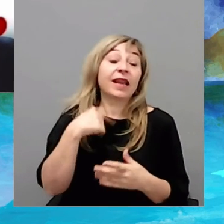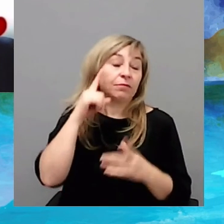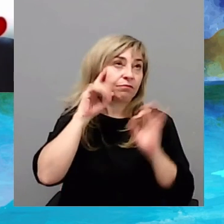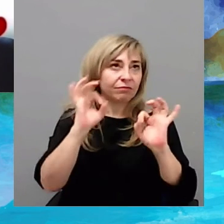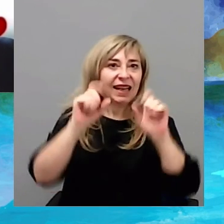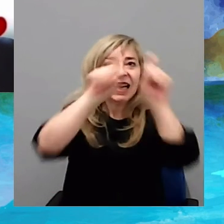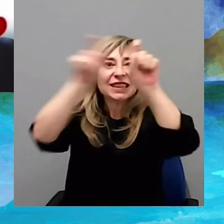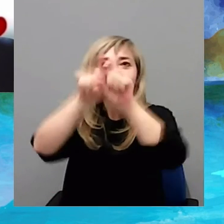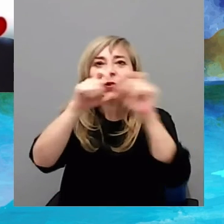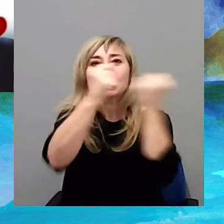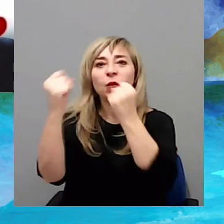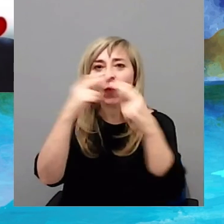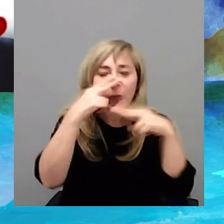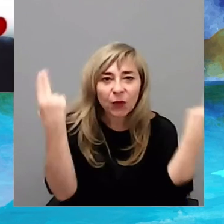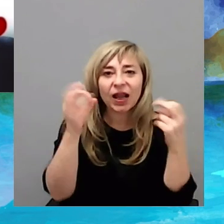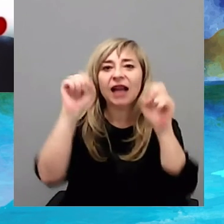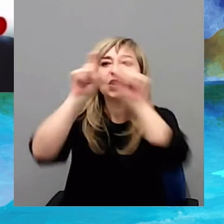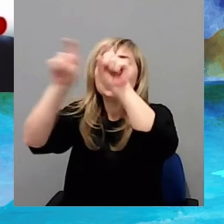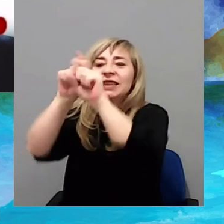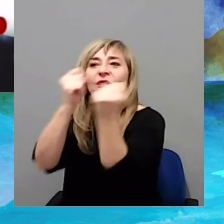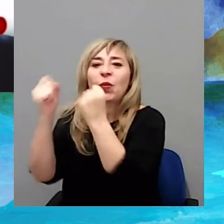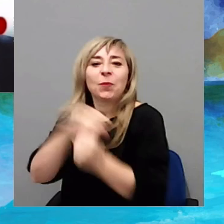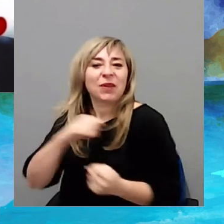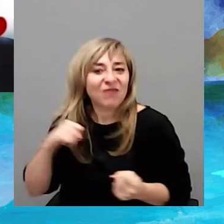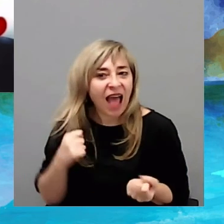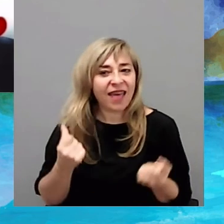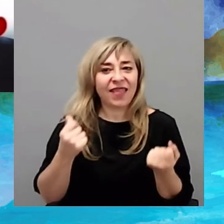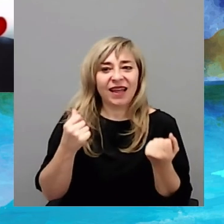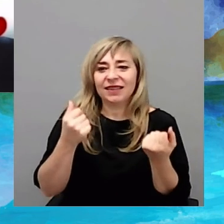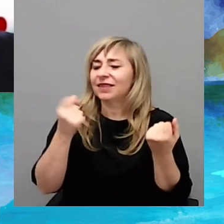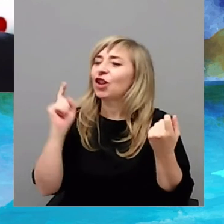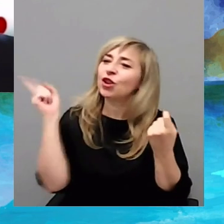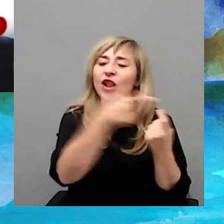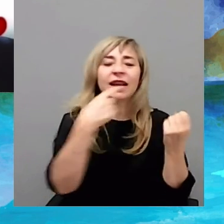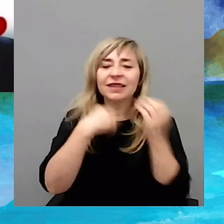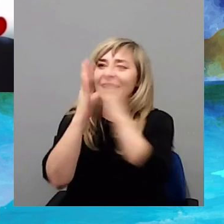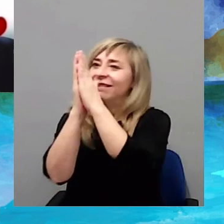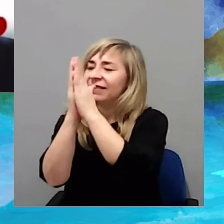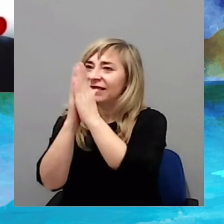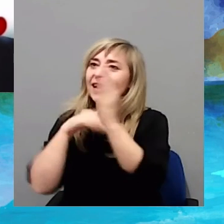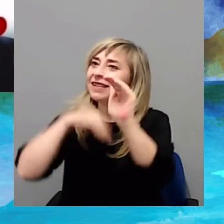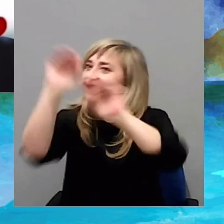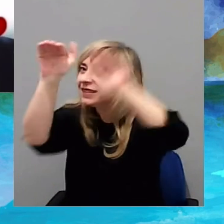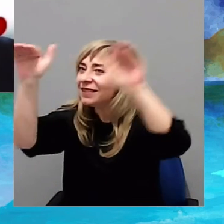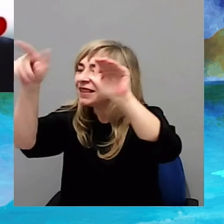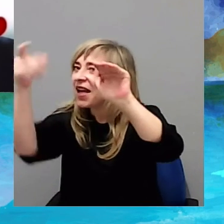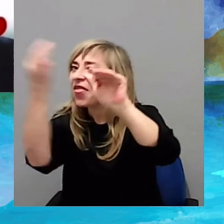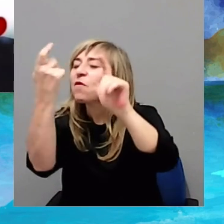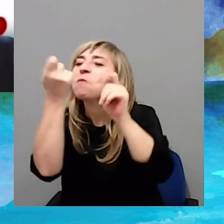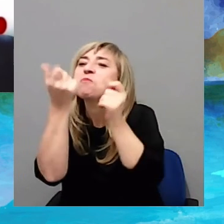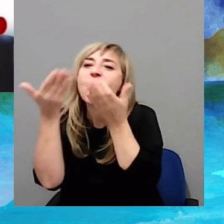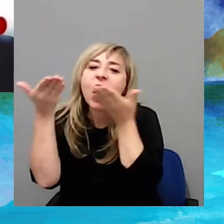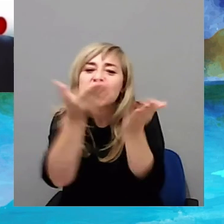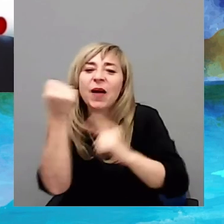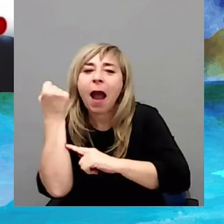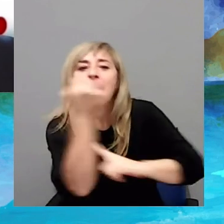I would love to encourage both public and private institutions to support you more and more,